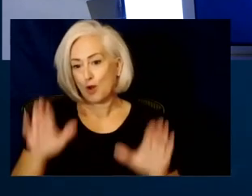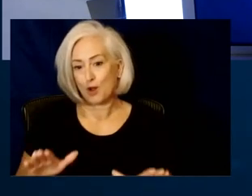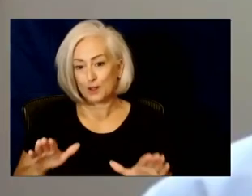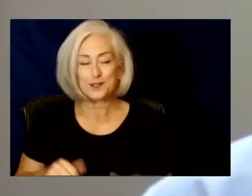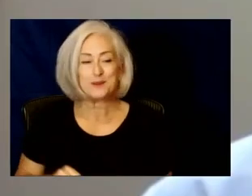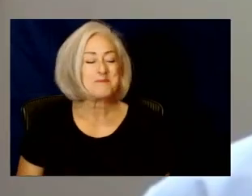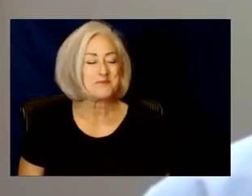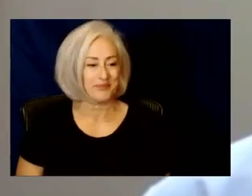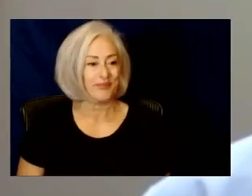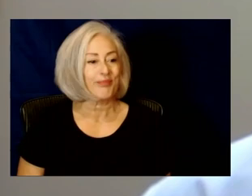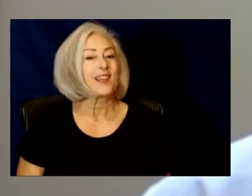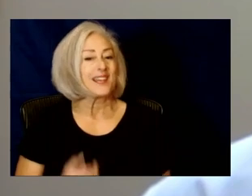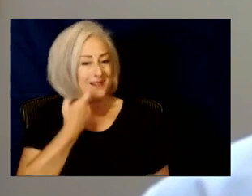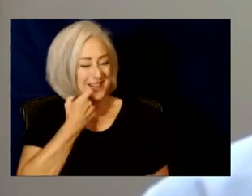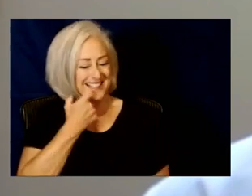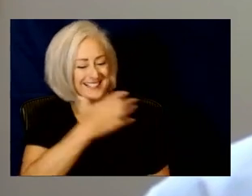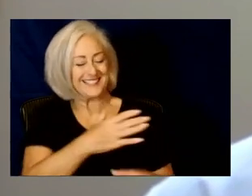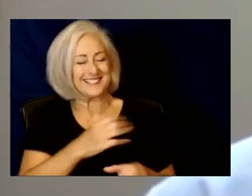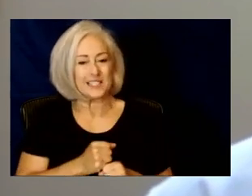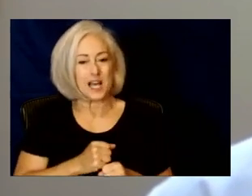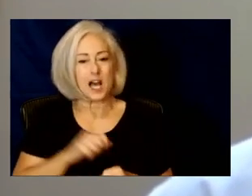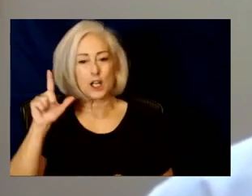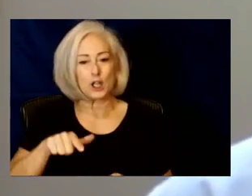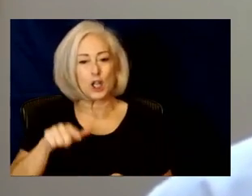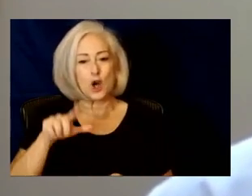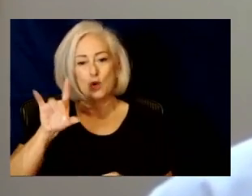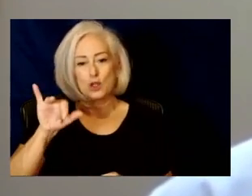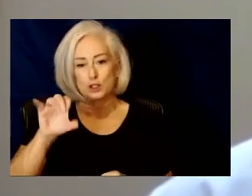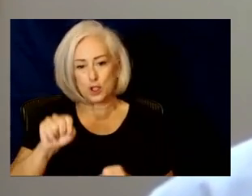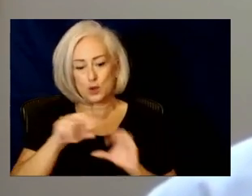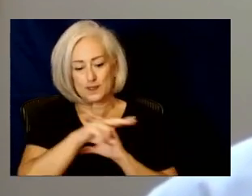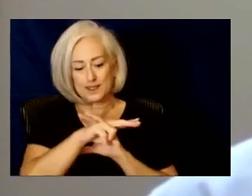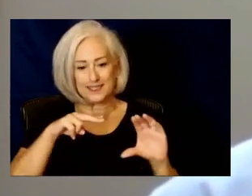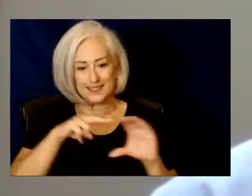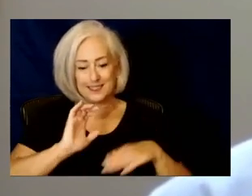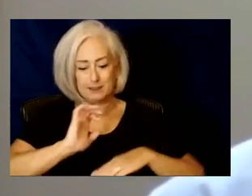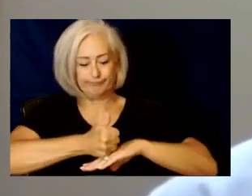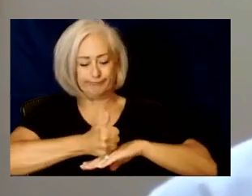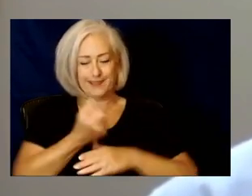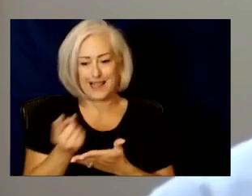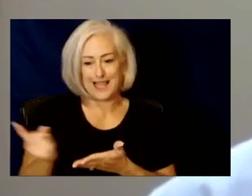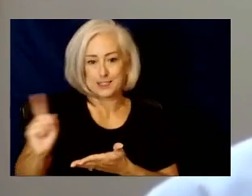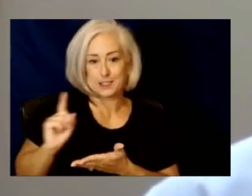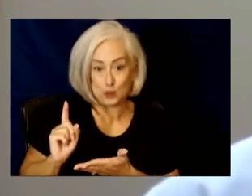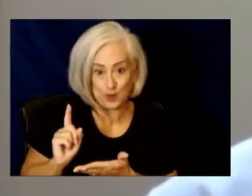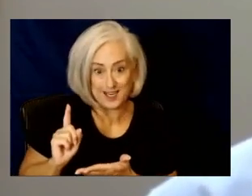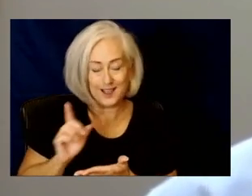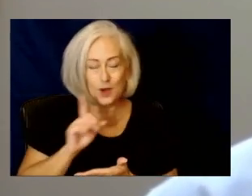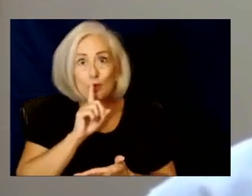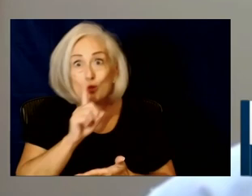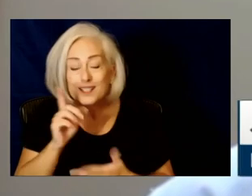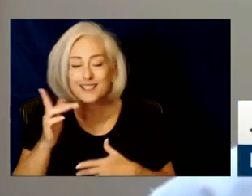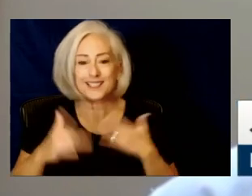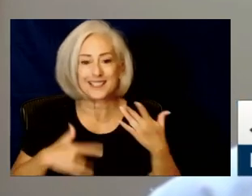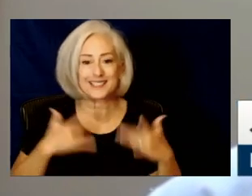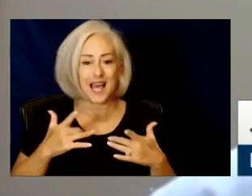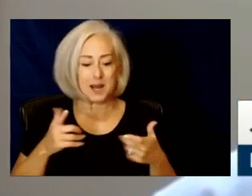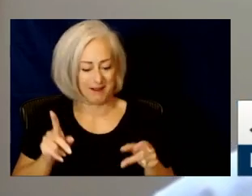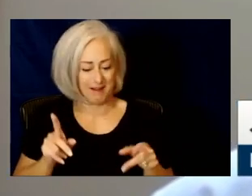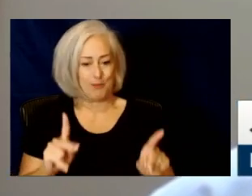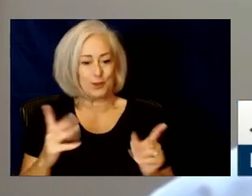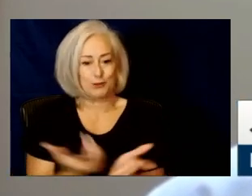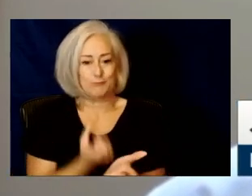new low-dose CT scanner installed last week, and we're really excited about the opportunities